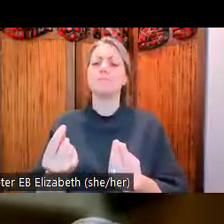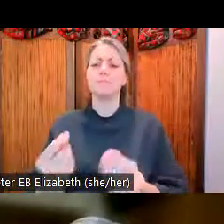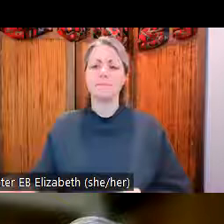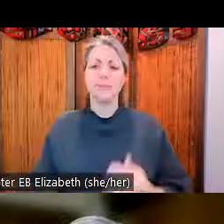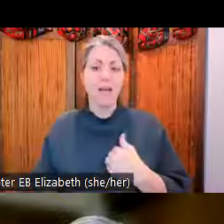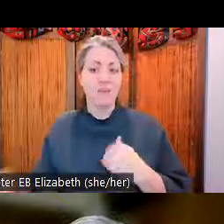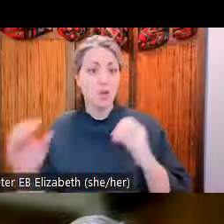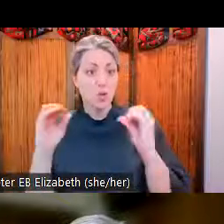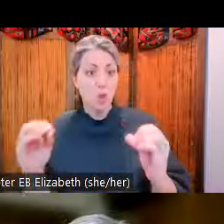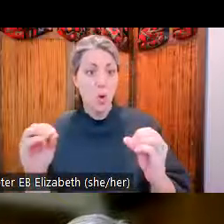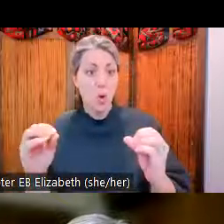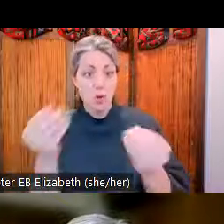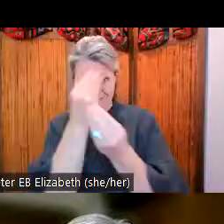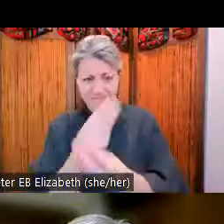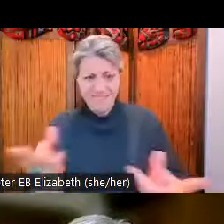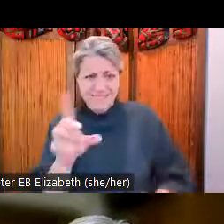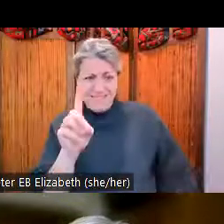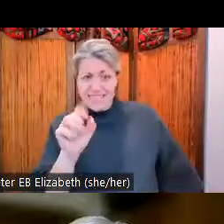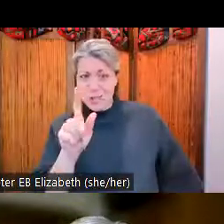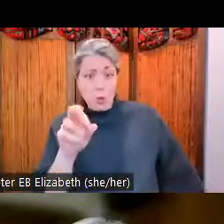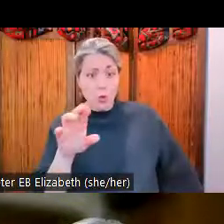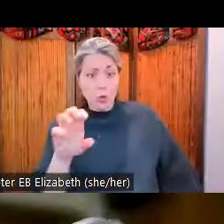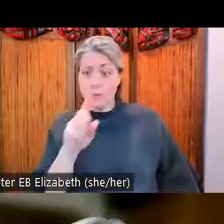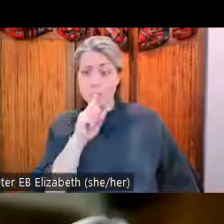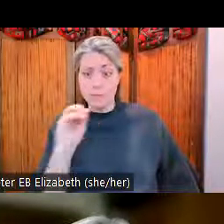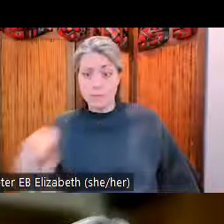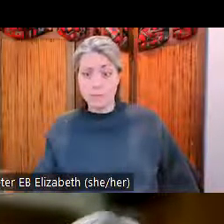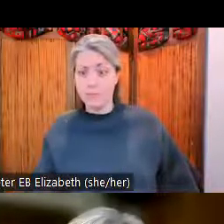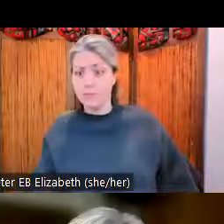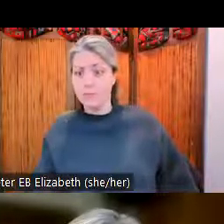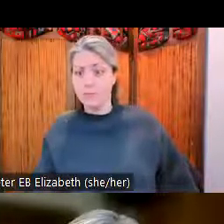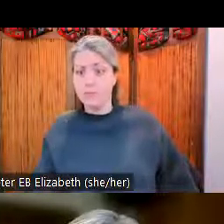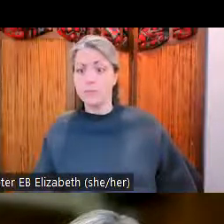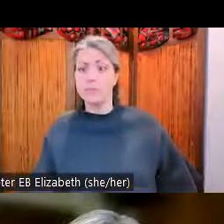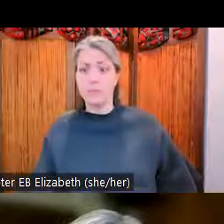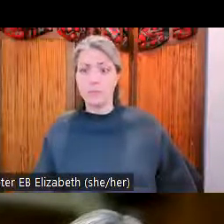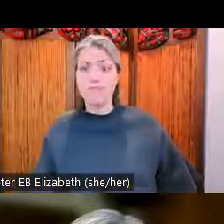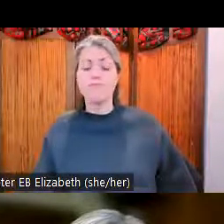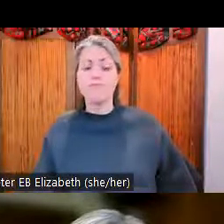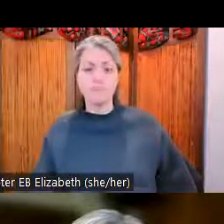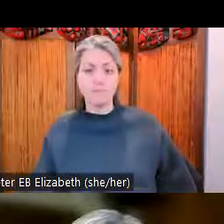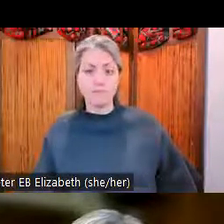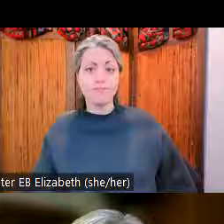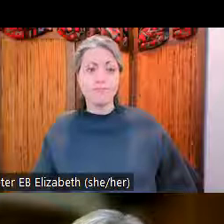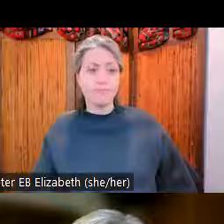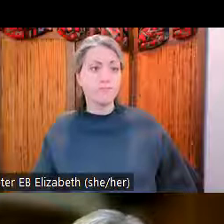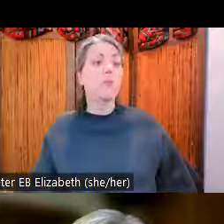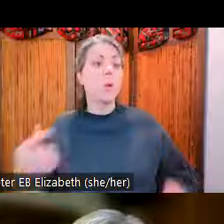no disclosures. So let's review a little bit